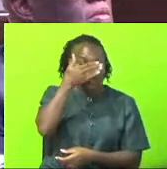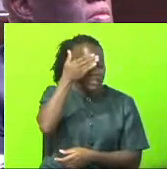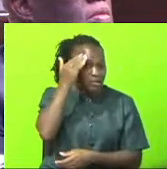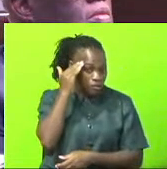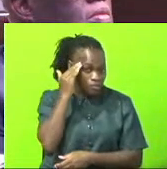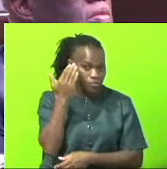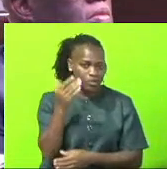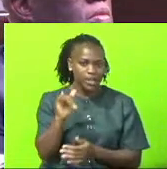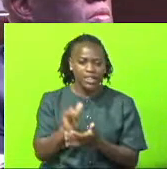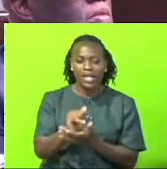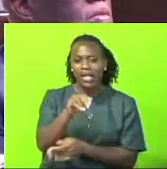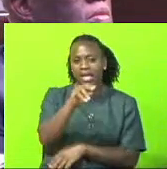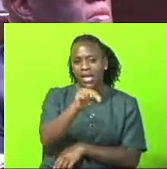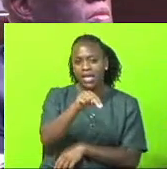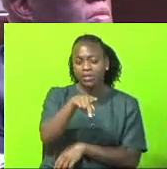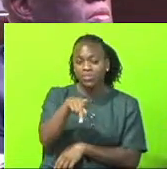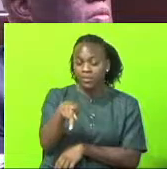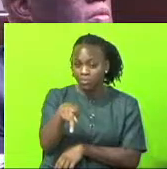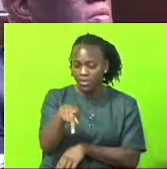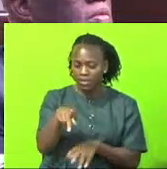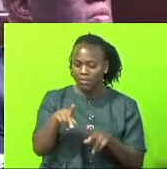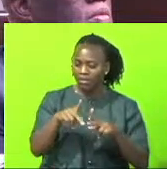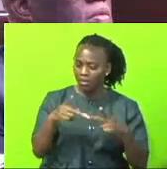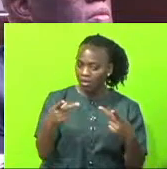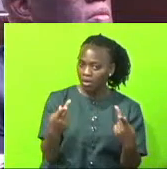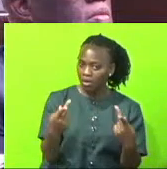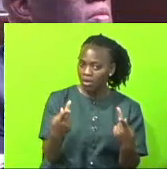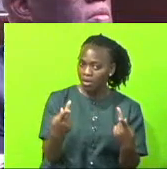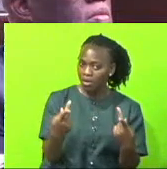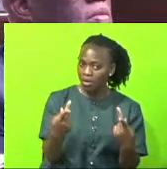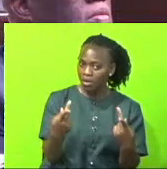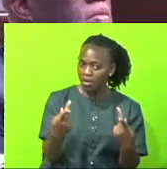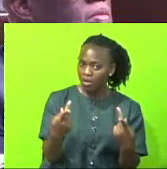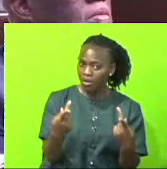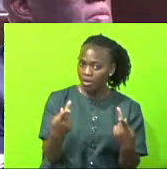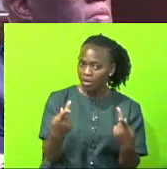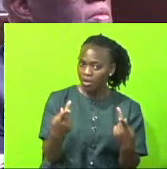that the NPP as a party petitioned